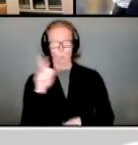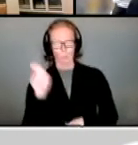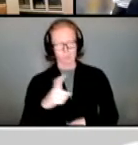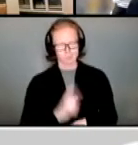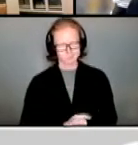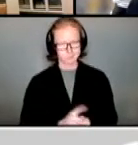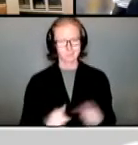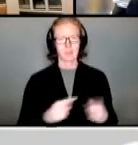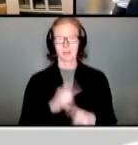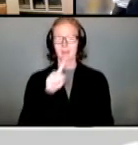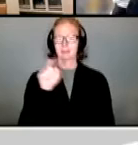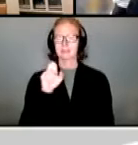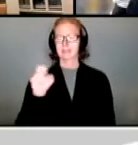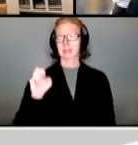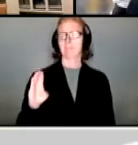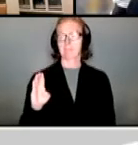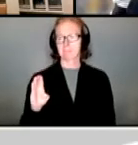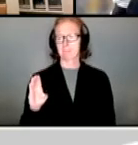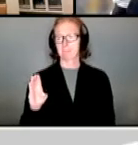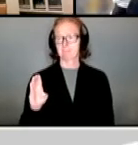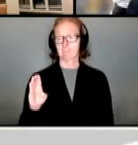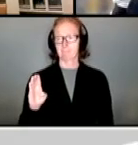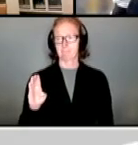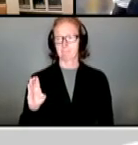asked by Zainab and